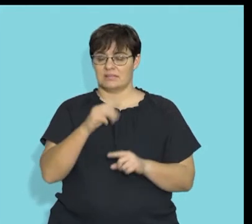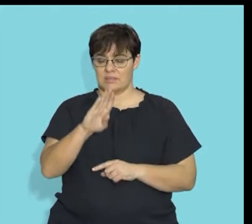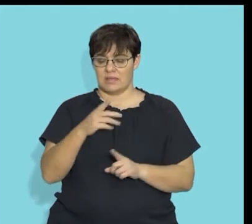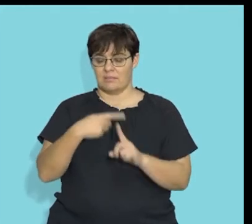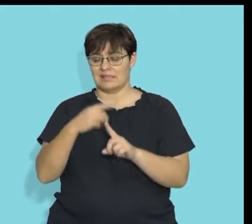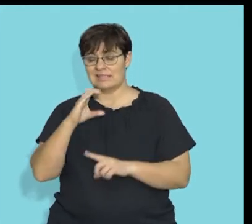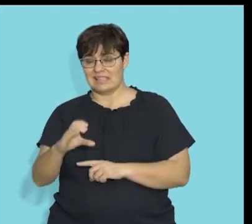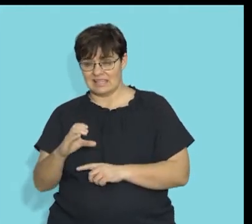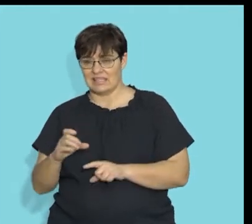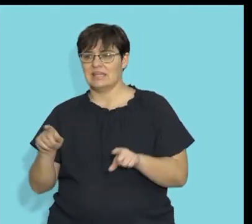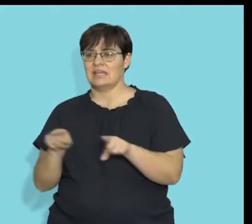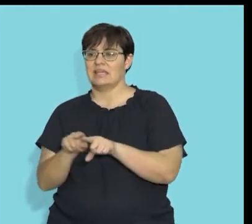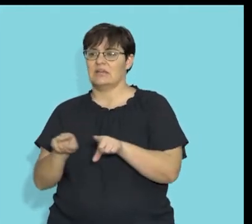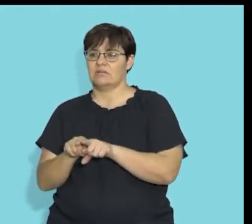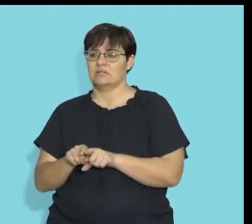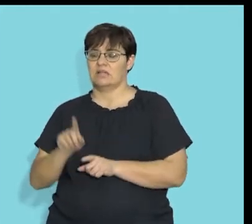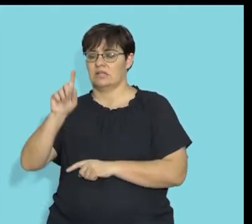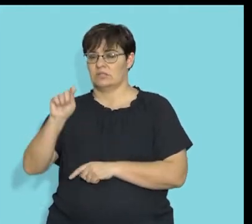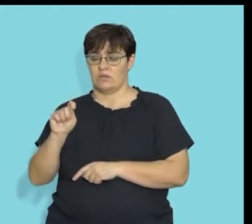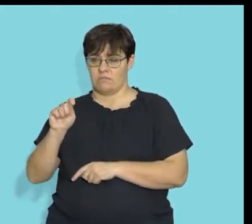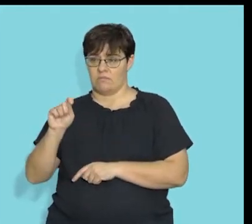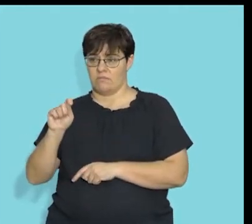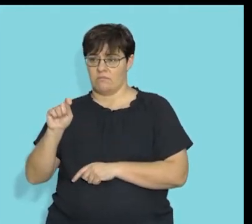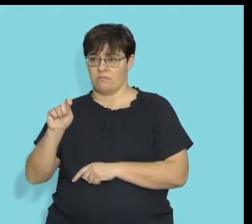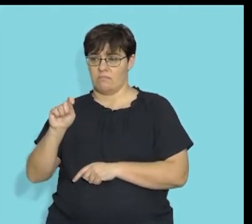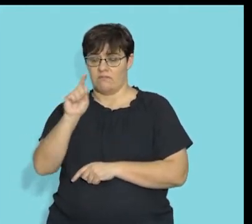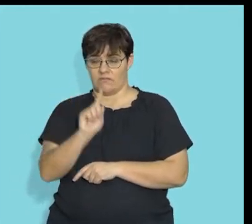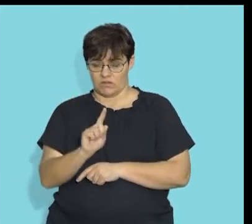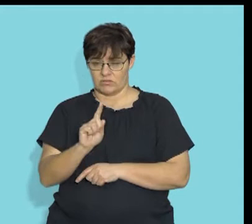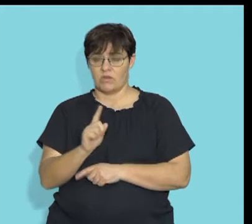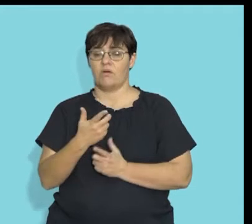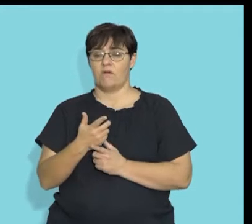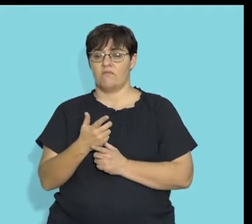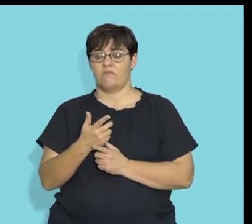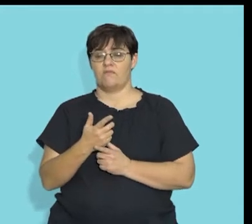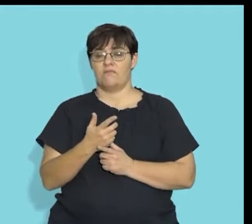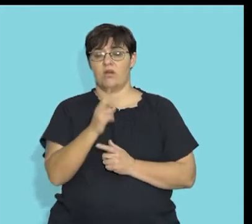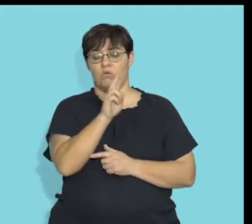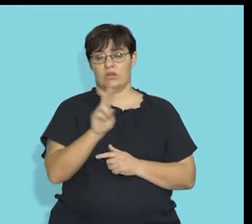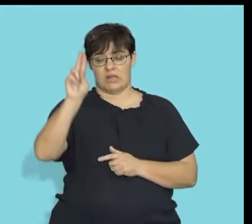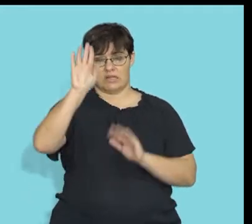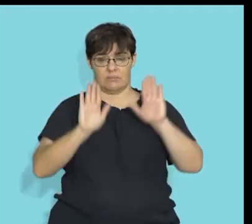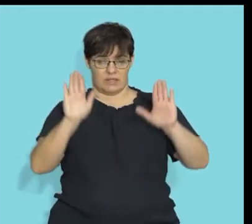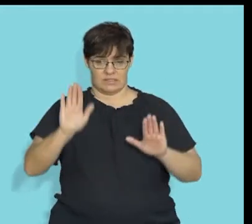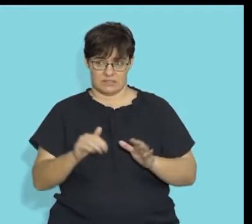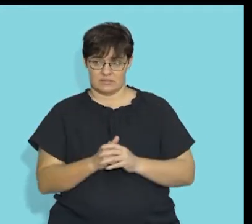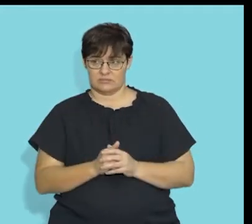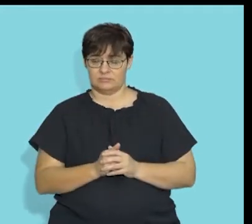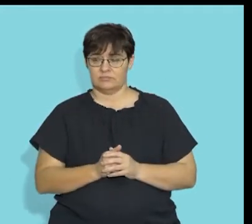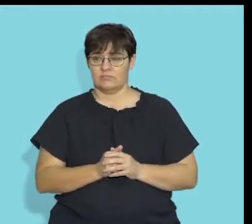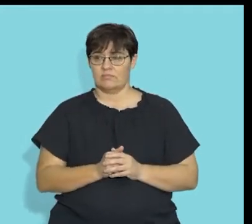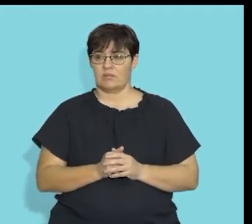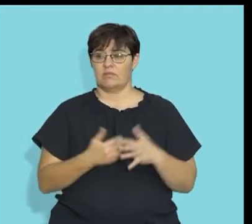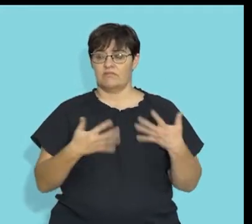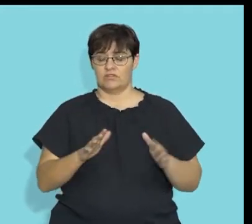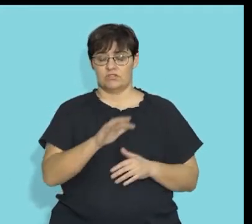B plus C is equal to the first term of the quadratic pattern.